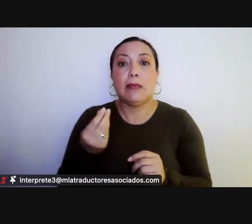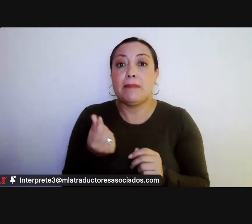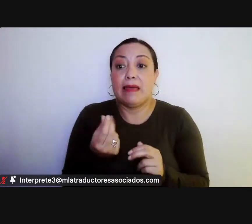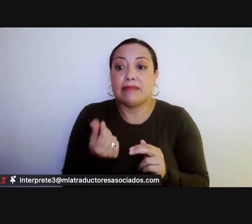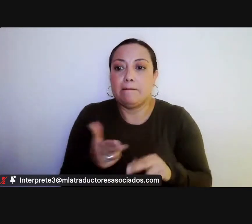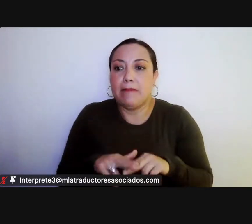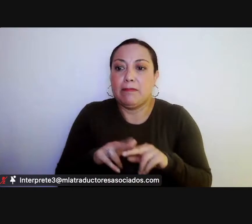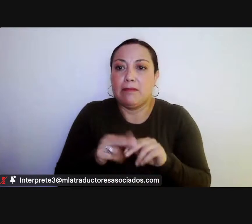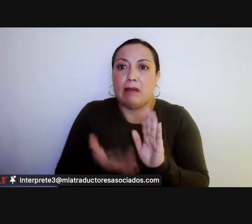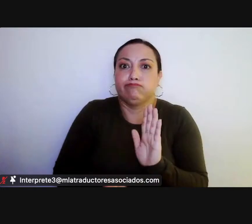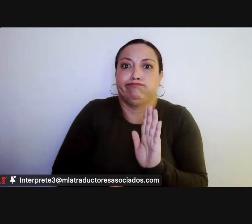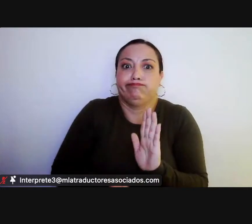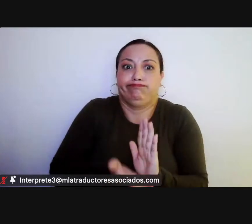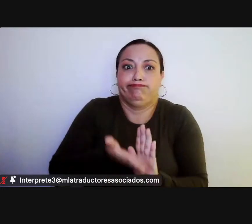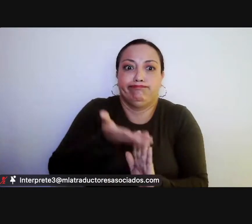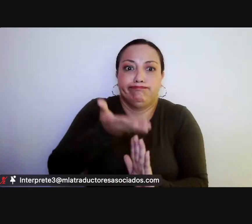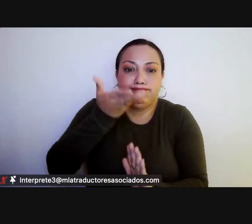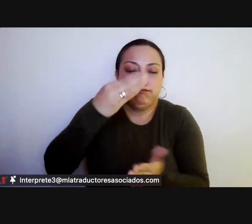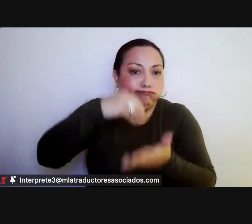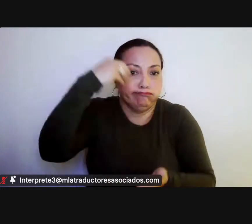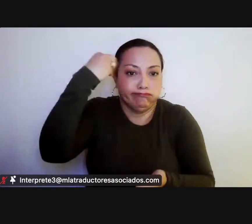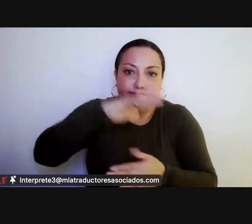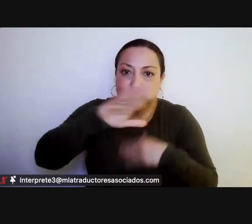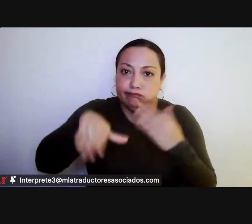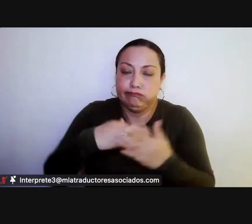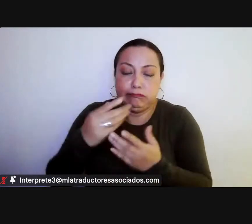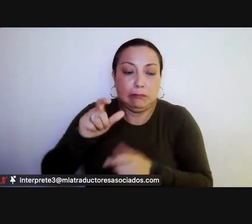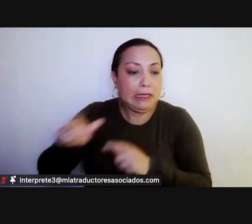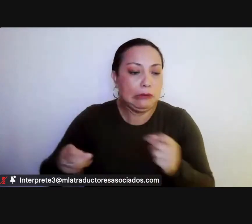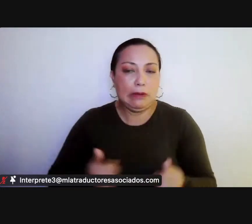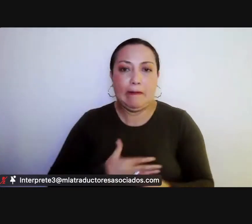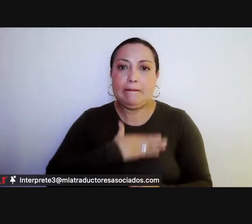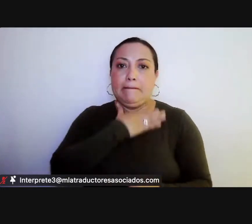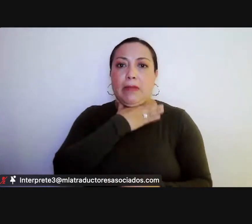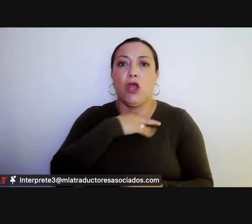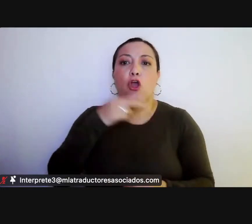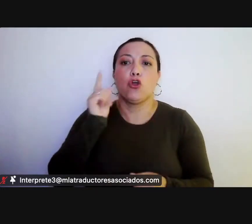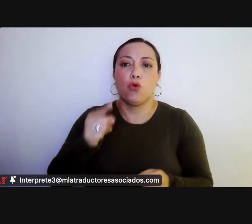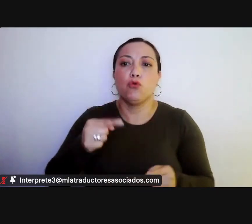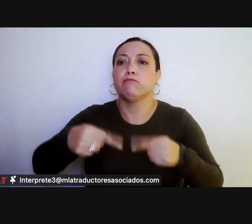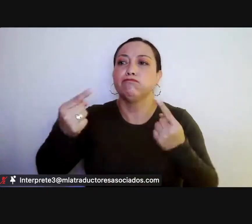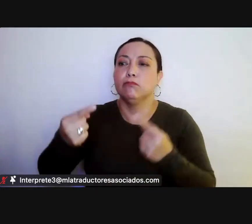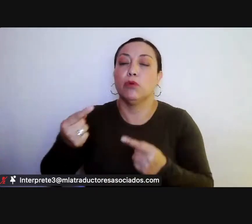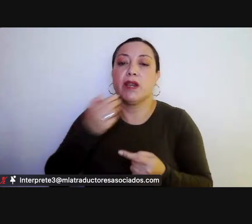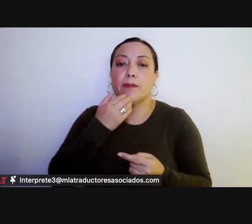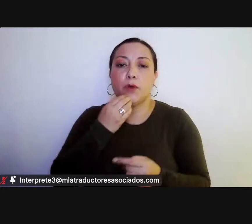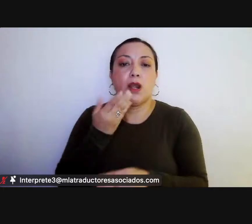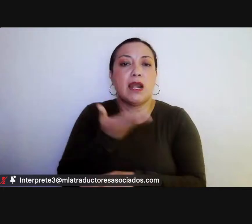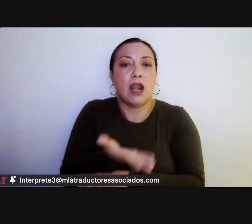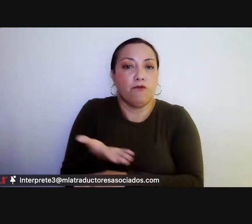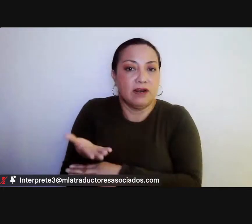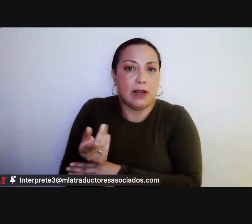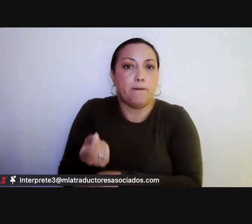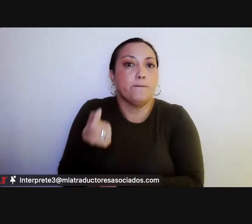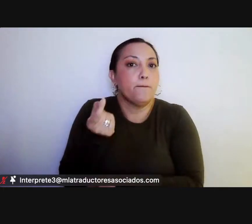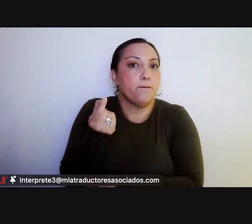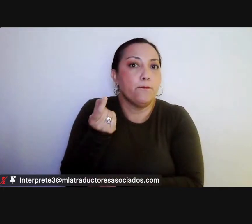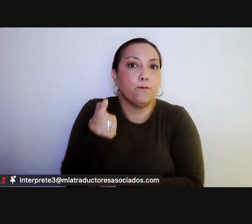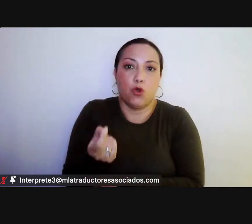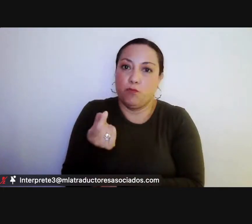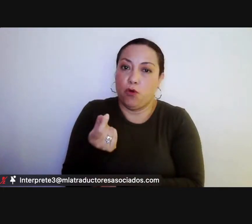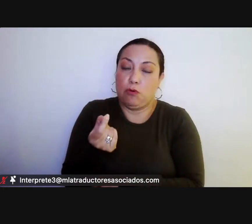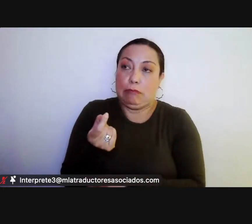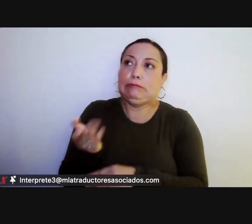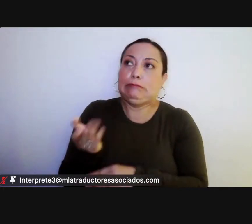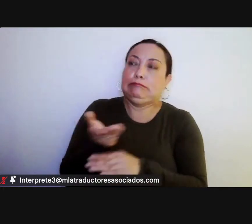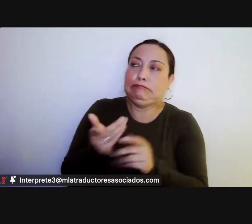increase the inflationary tendencies that were already in place for the clashes